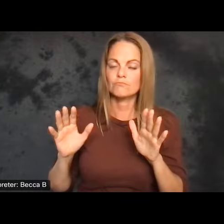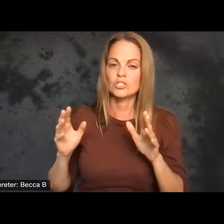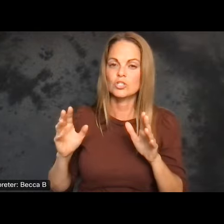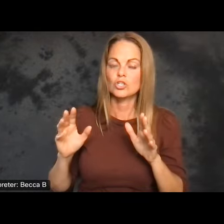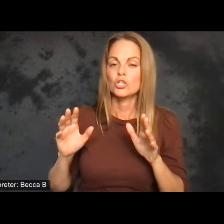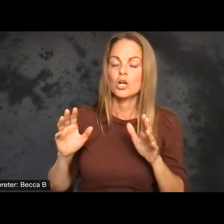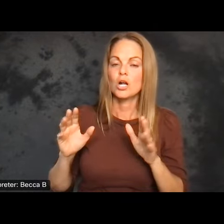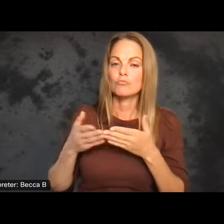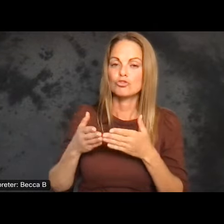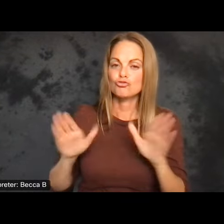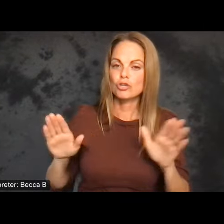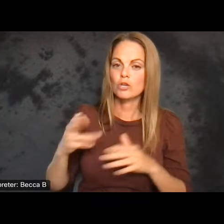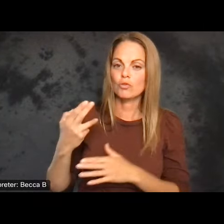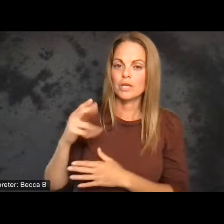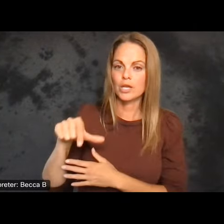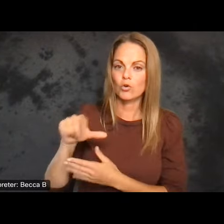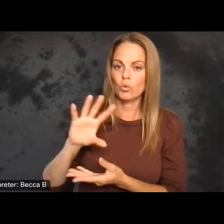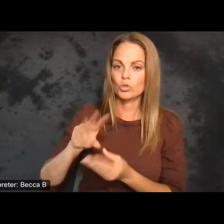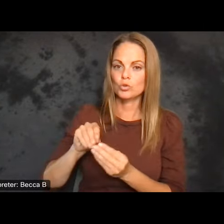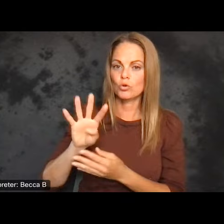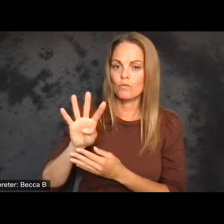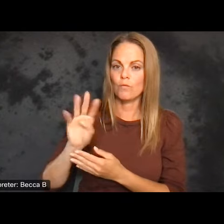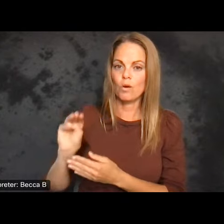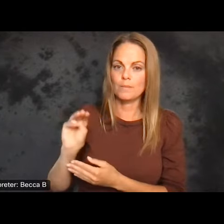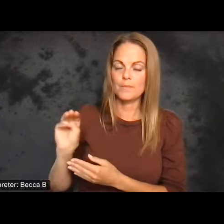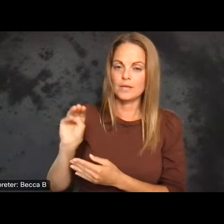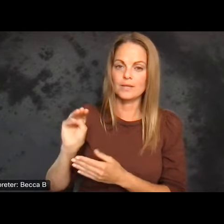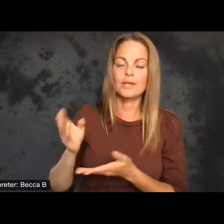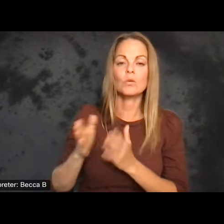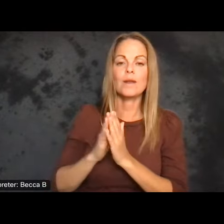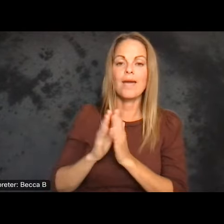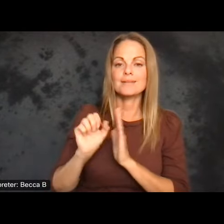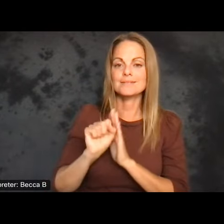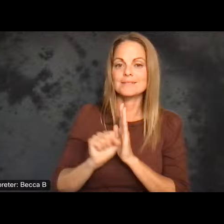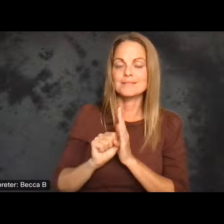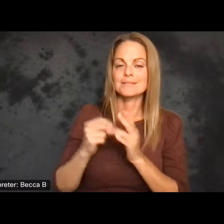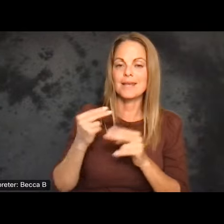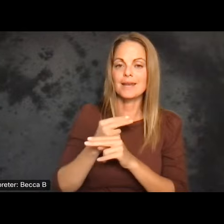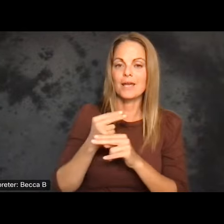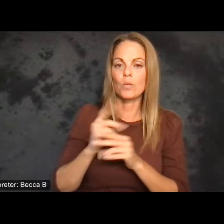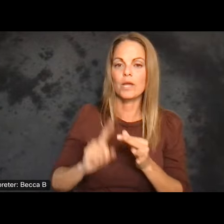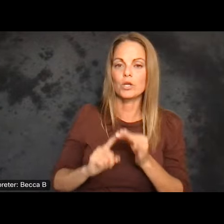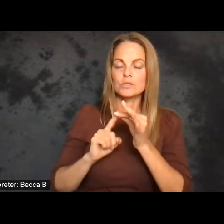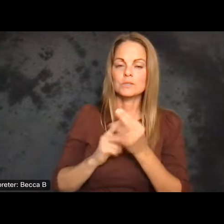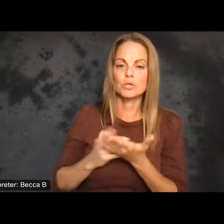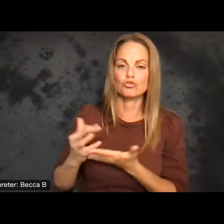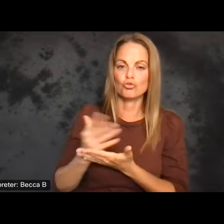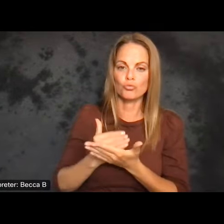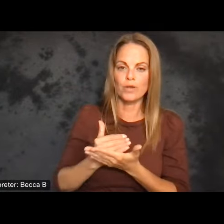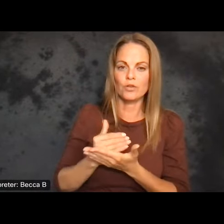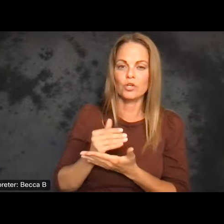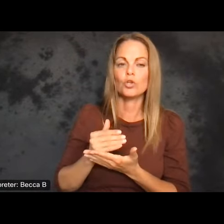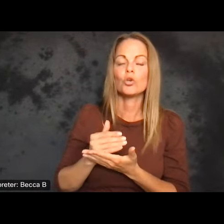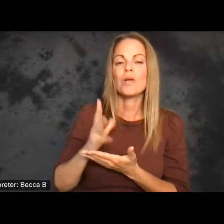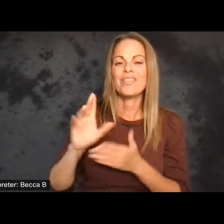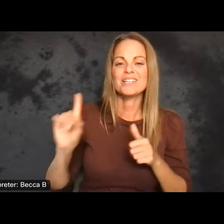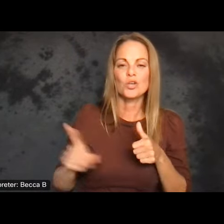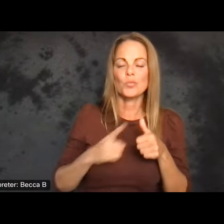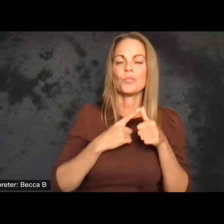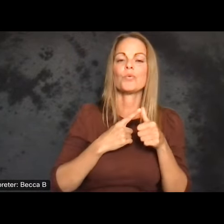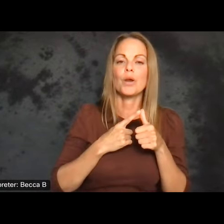headquarters request that totals $4 million, we would be asking that of state highway fund or special revenue funds, which is our primary source for the highway